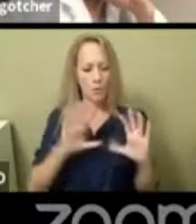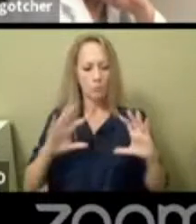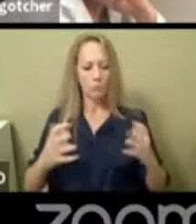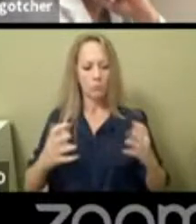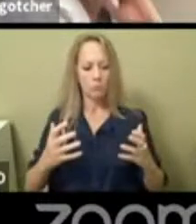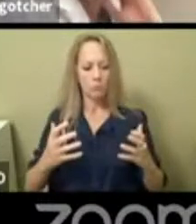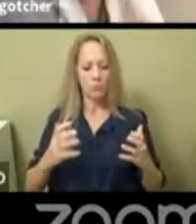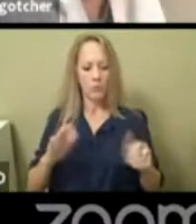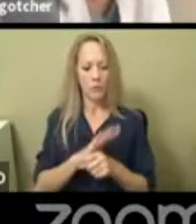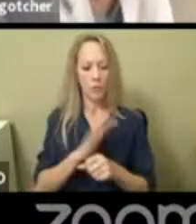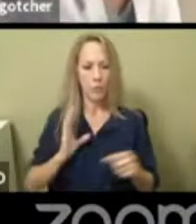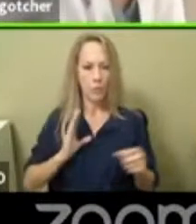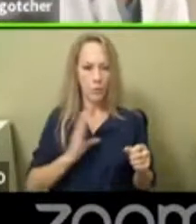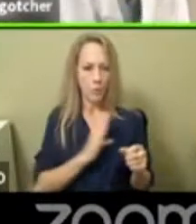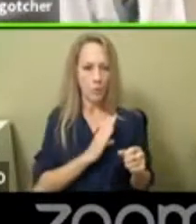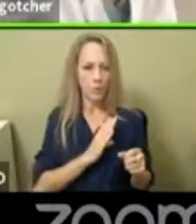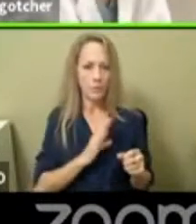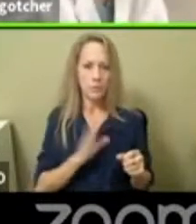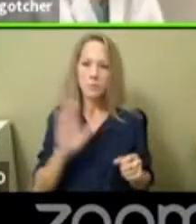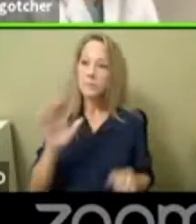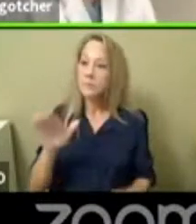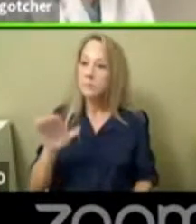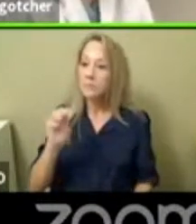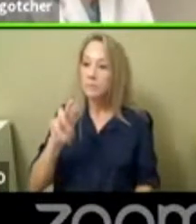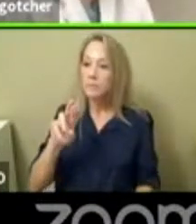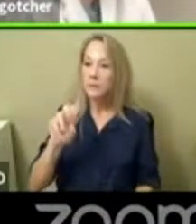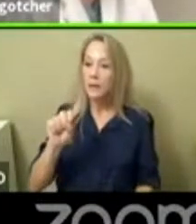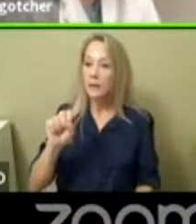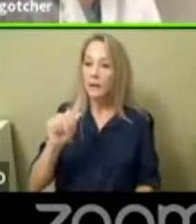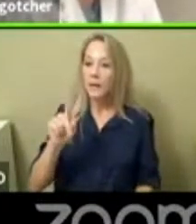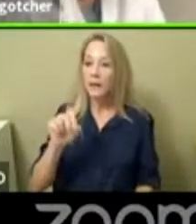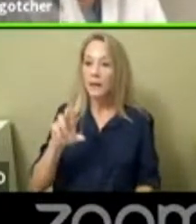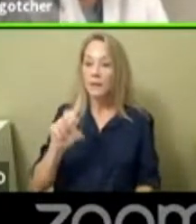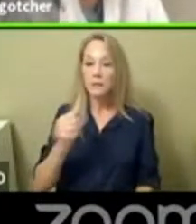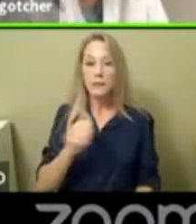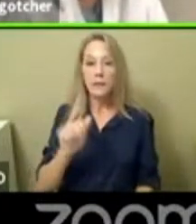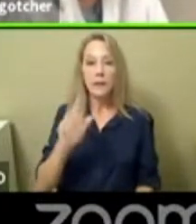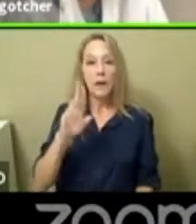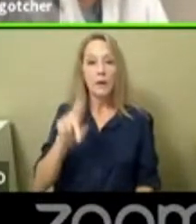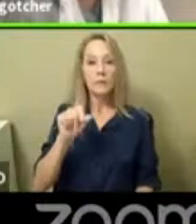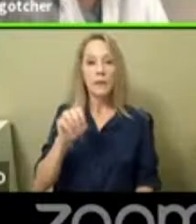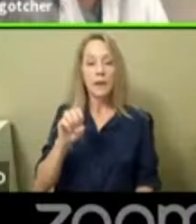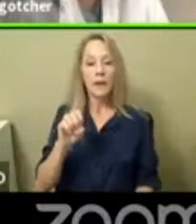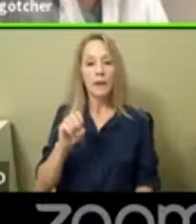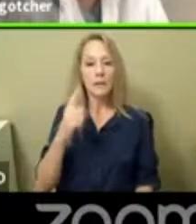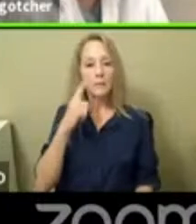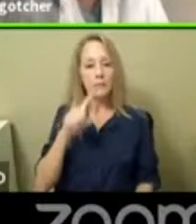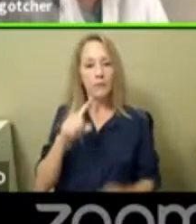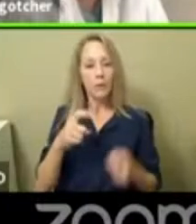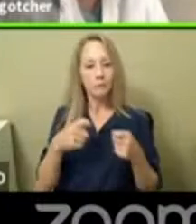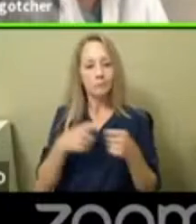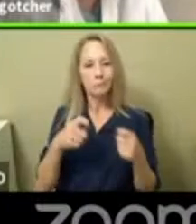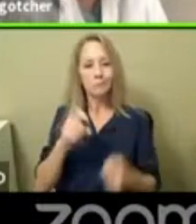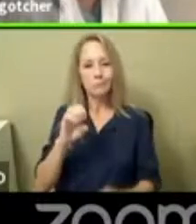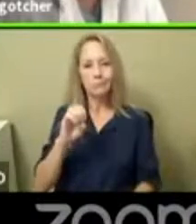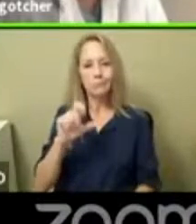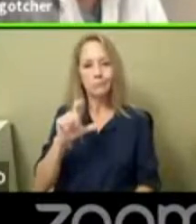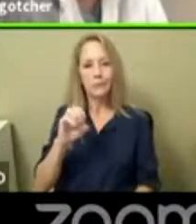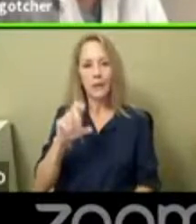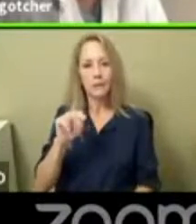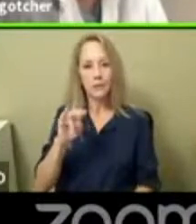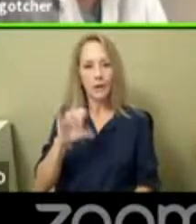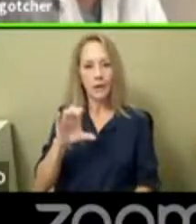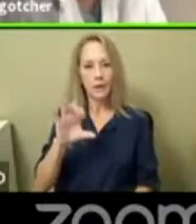regular meetings. Mr. Sanders, is there any update on that electronic form that we tried to institute a few weeks ago? Is that